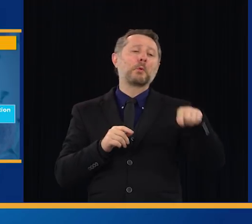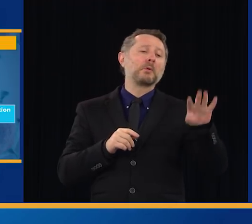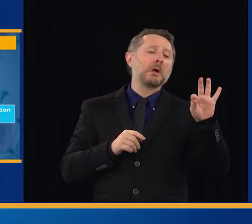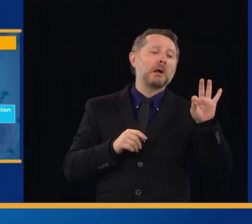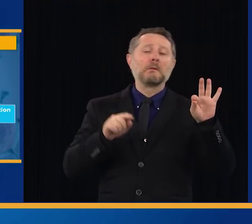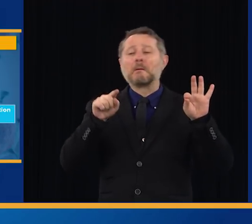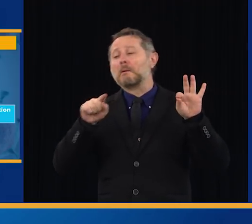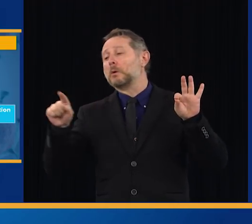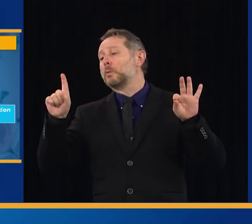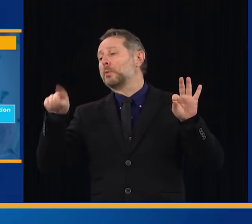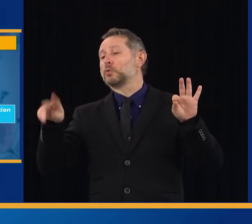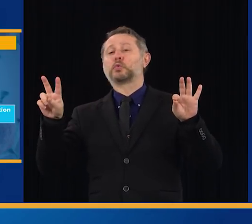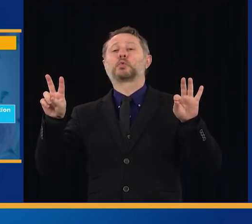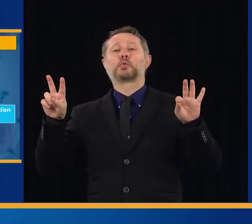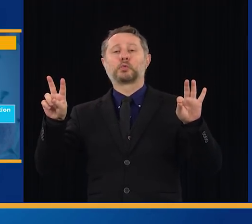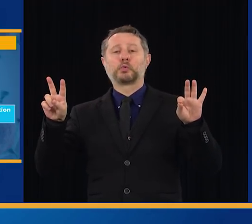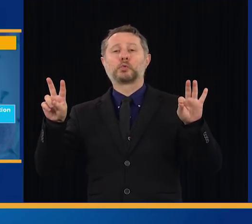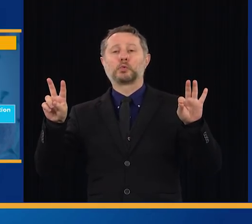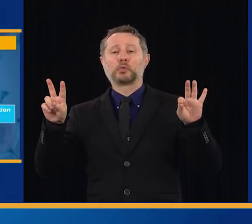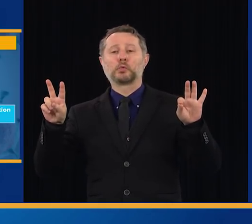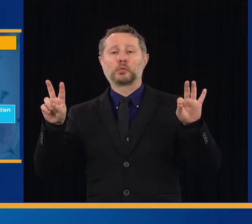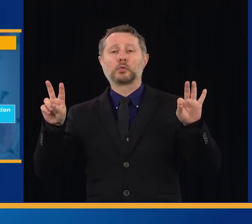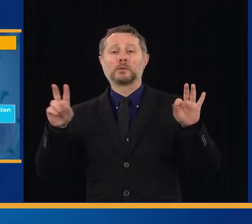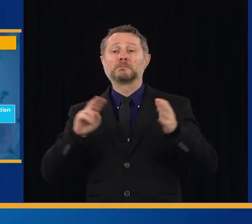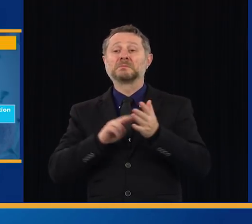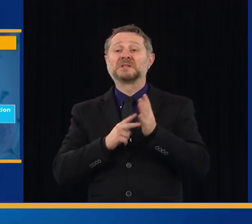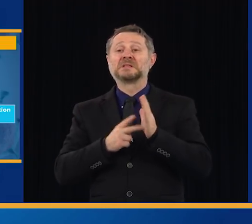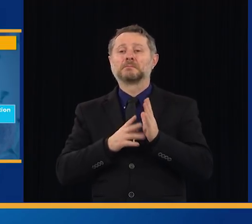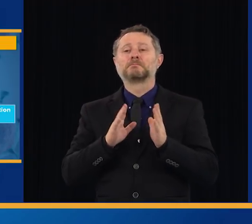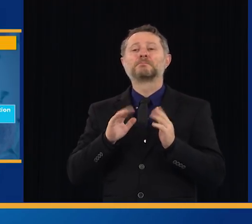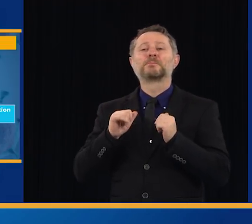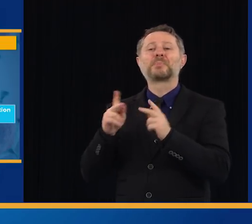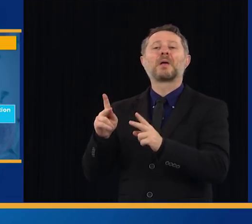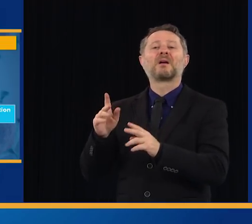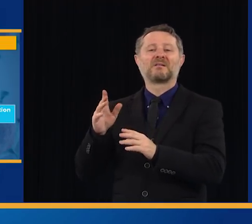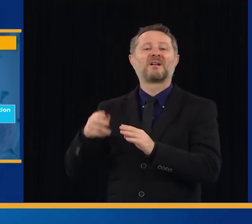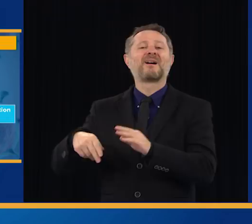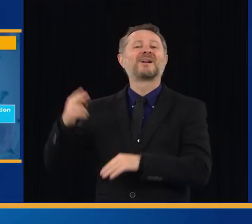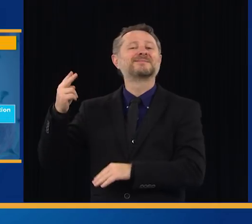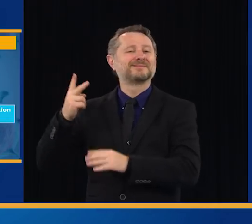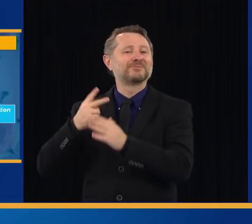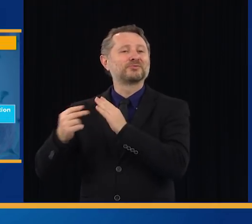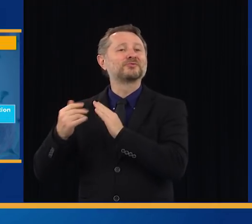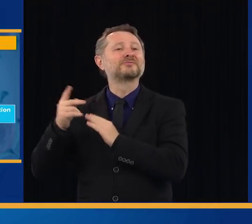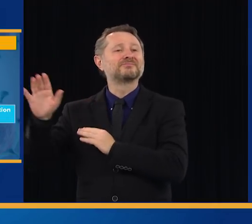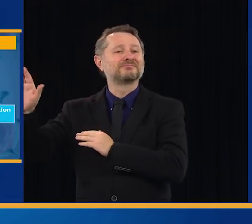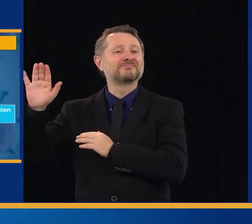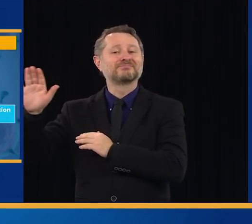1.2 takes you back to the high projection rate. We're at